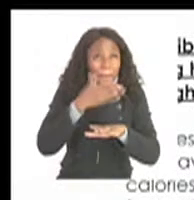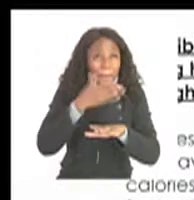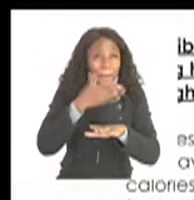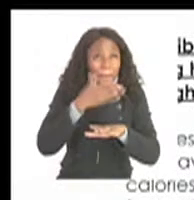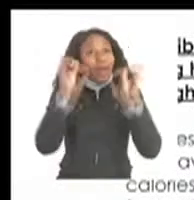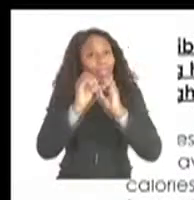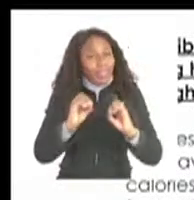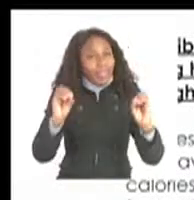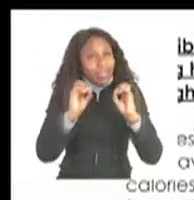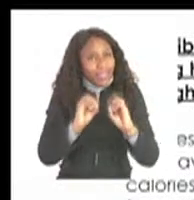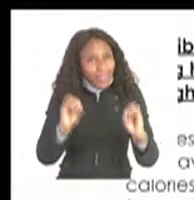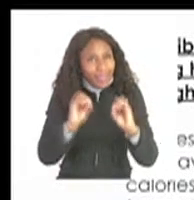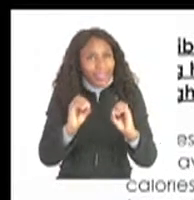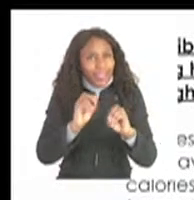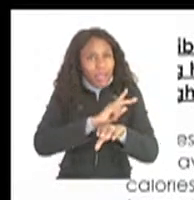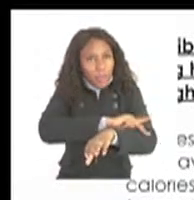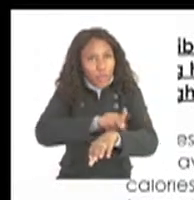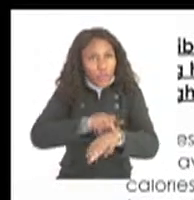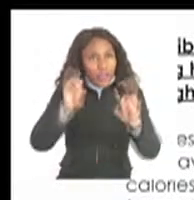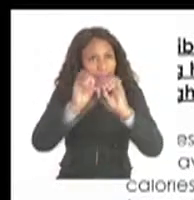is protein.